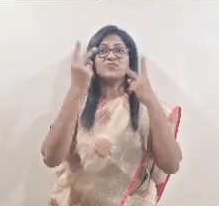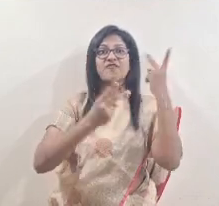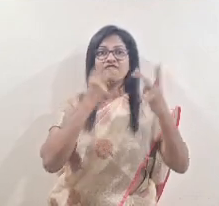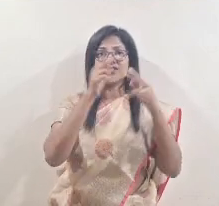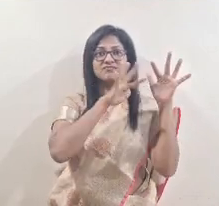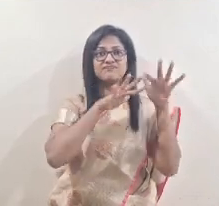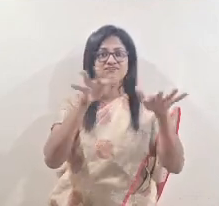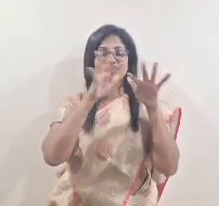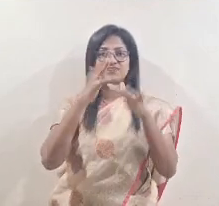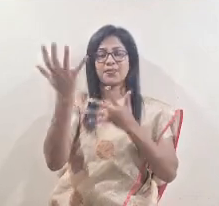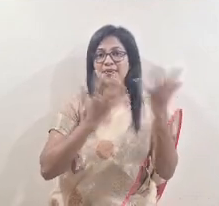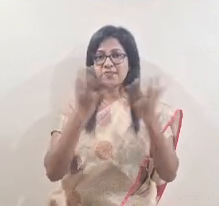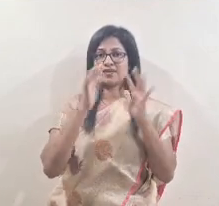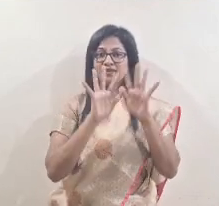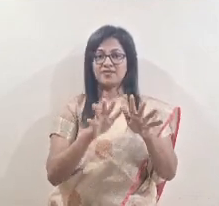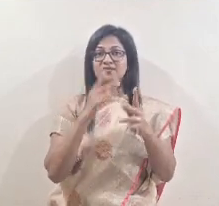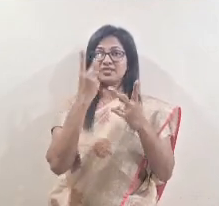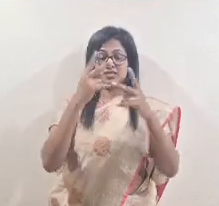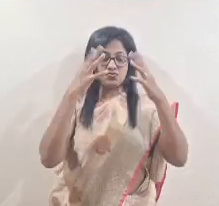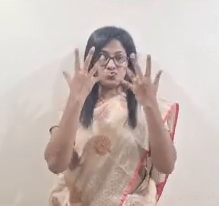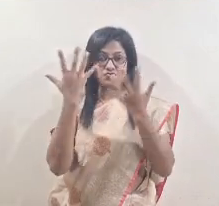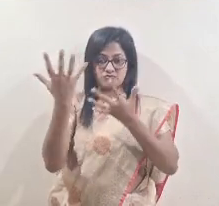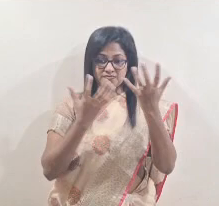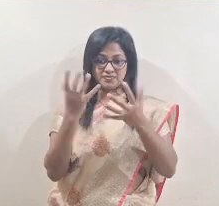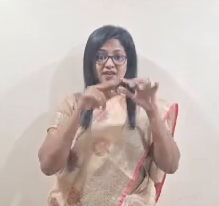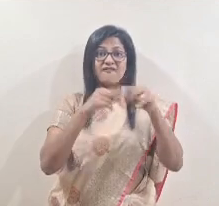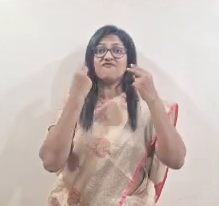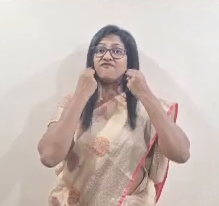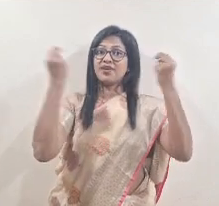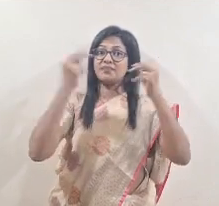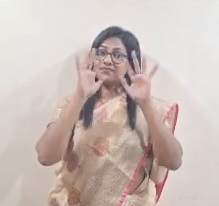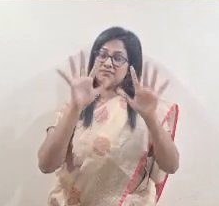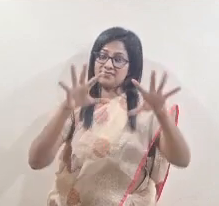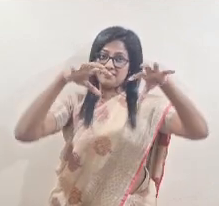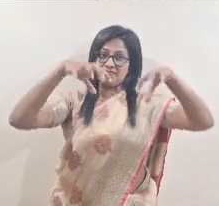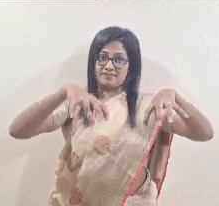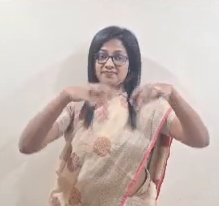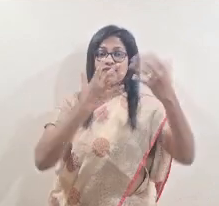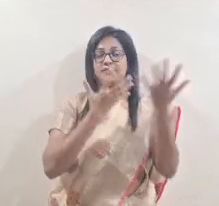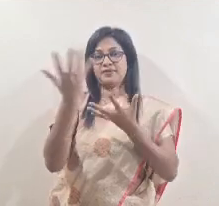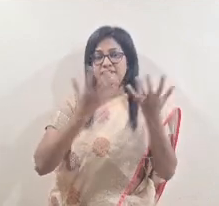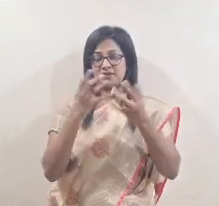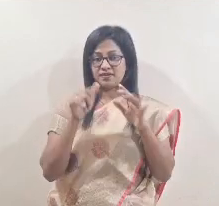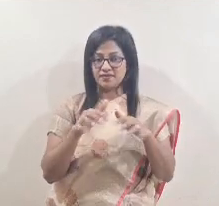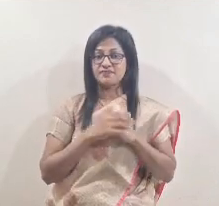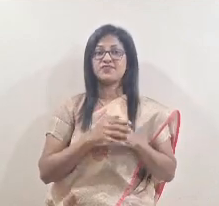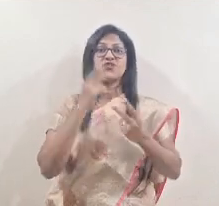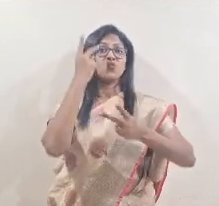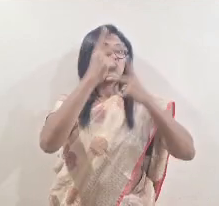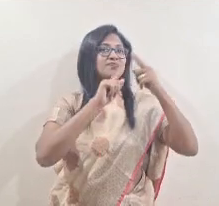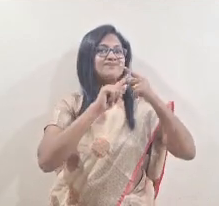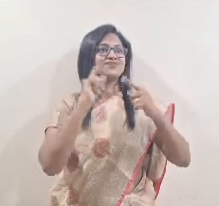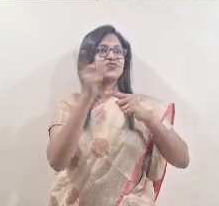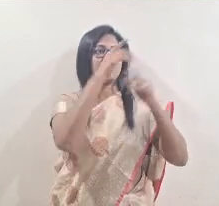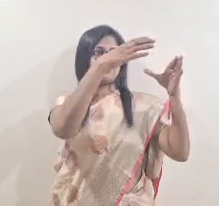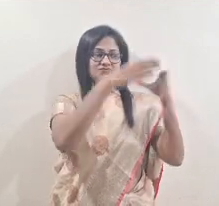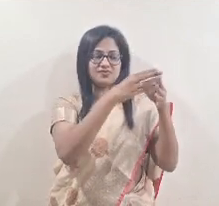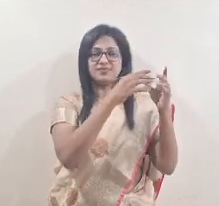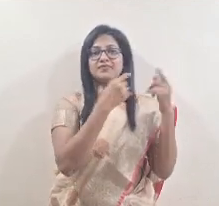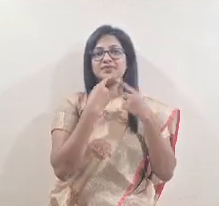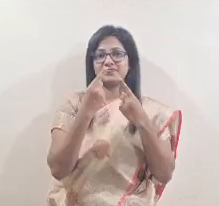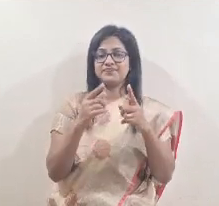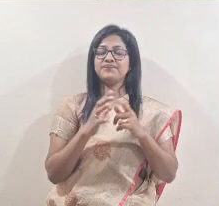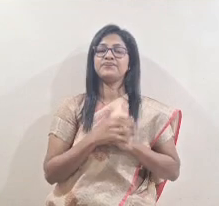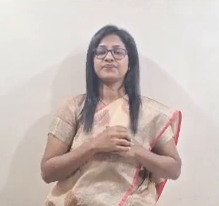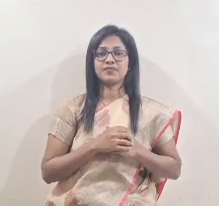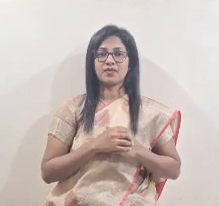visitors to these markets, and these two markets are also renowned market in Delhi, according to the tourist department, the Delhi